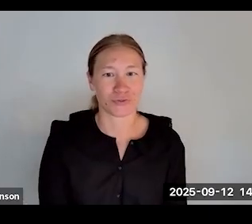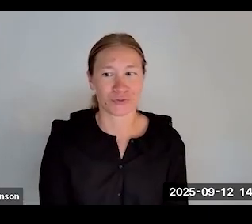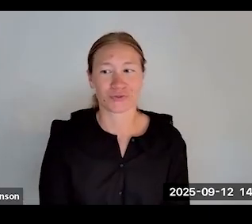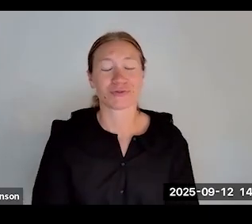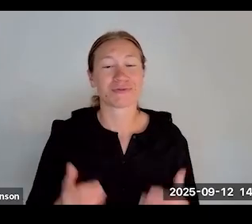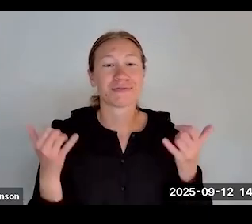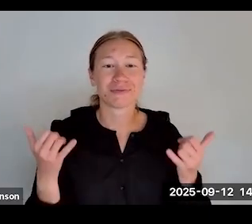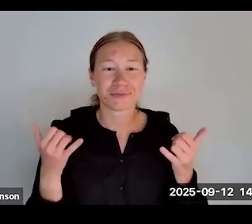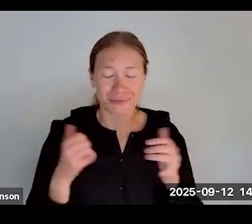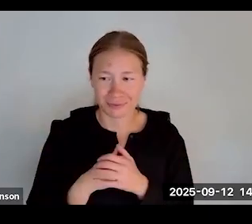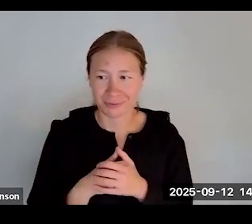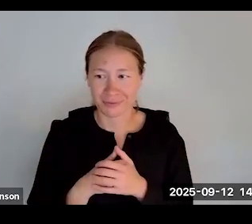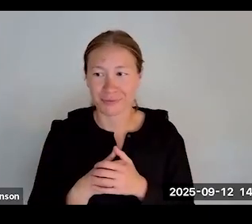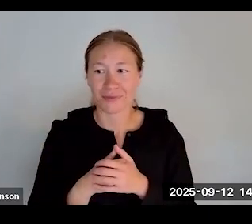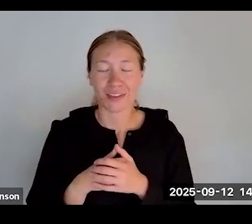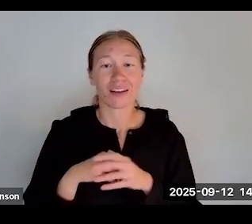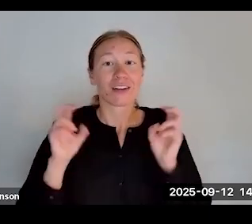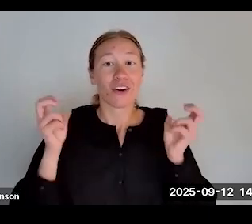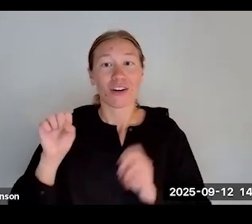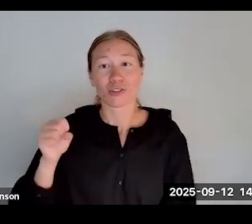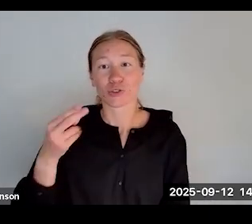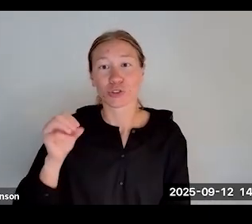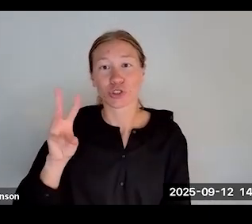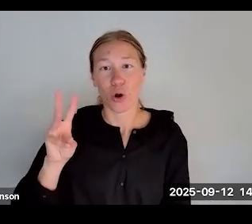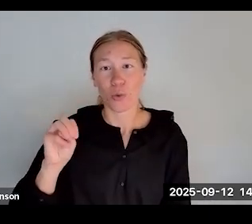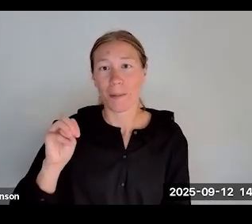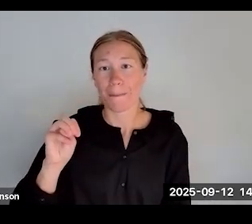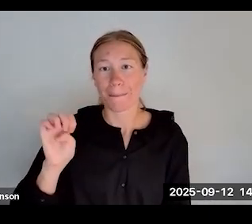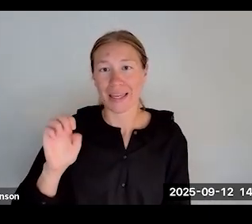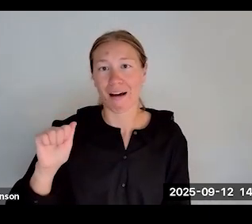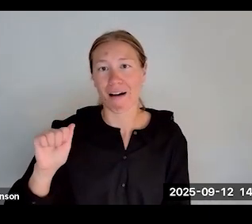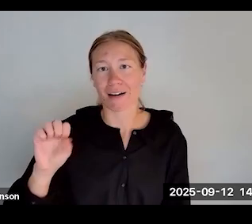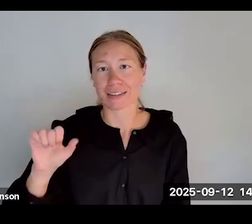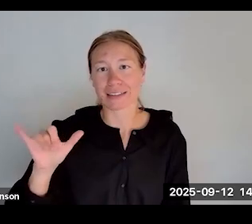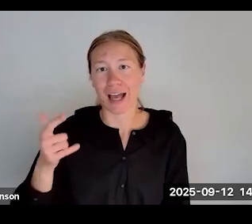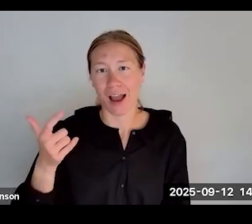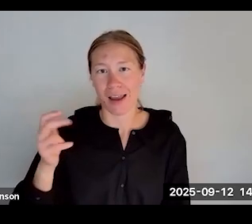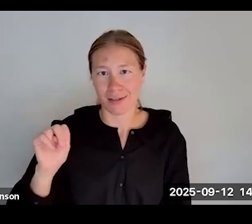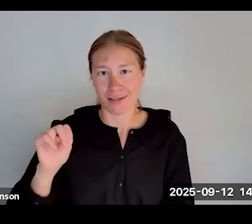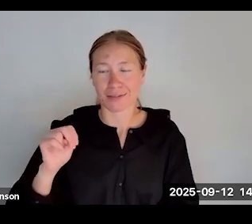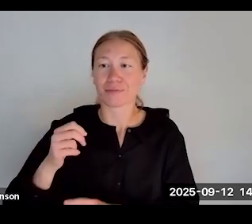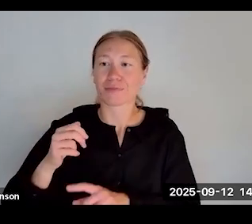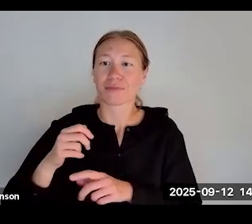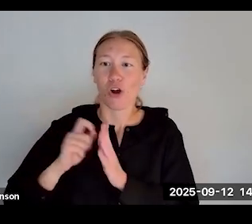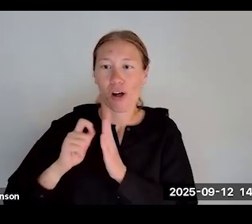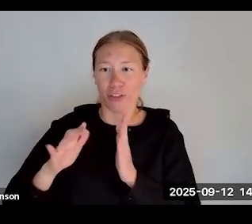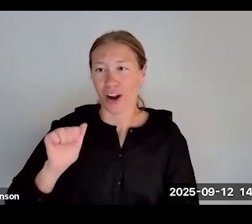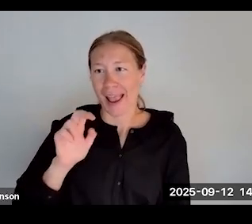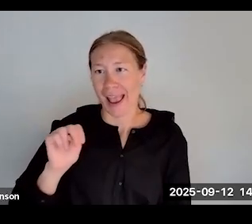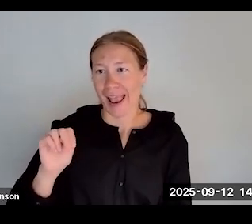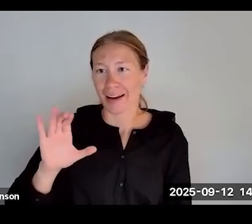All right, this next book is called Show Me a Sign and is written by Anne Claire Lizotte, who is deaf and uses